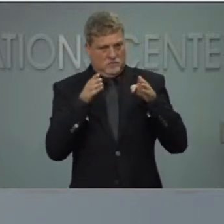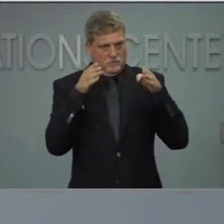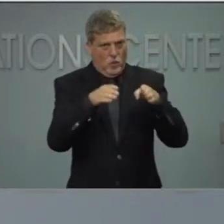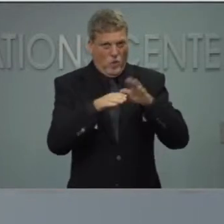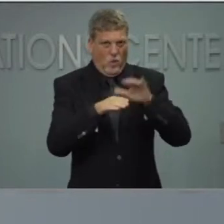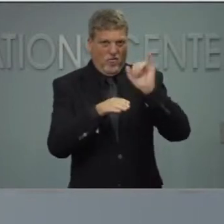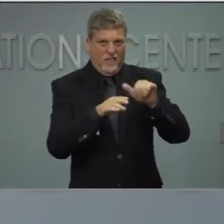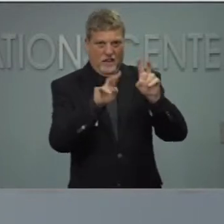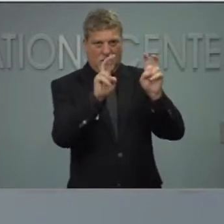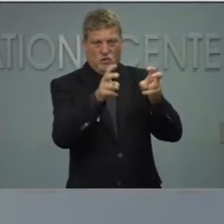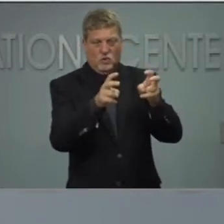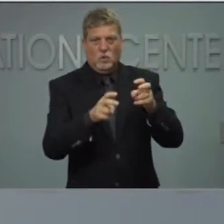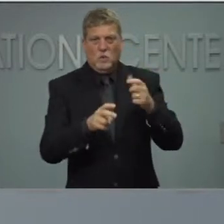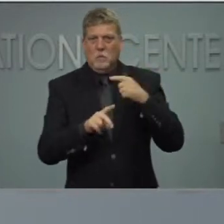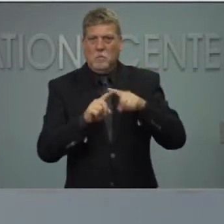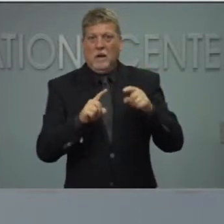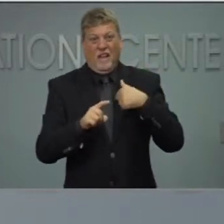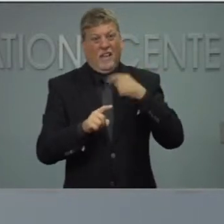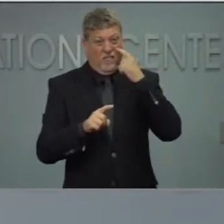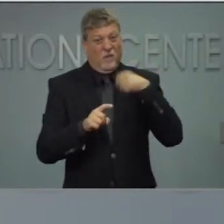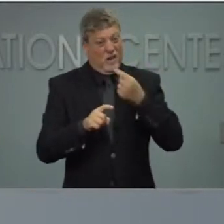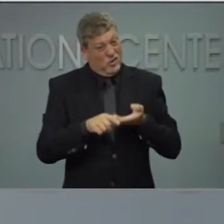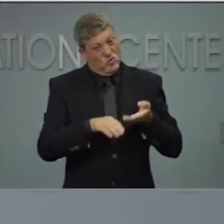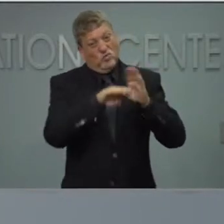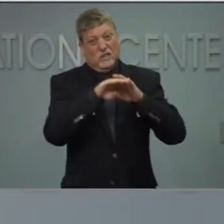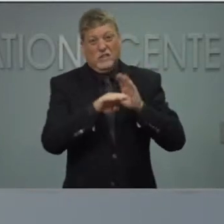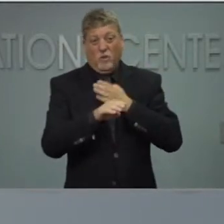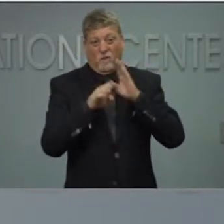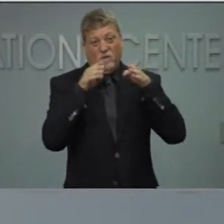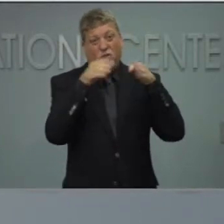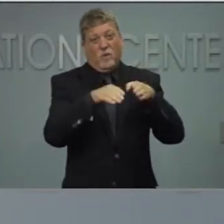that. Next question.